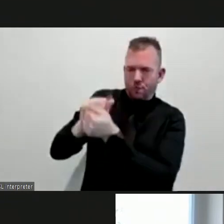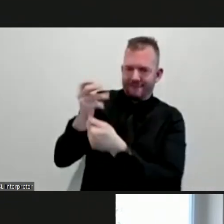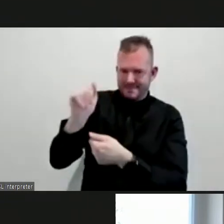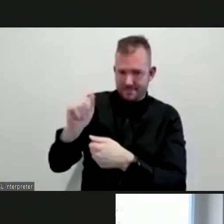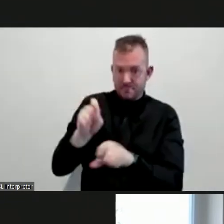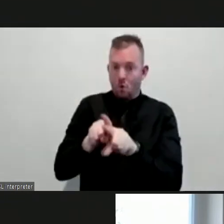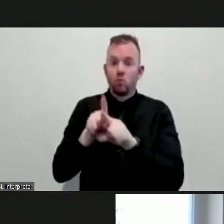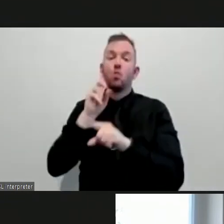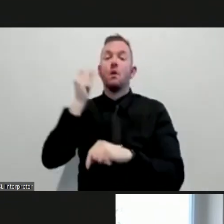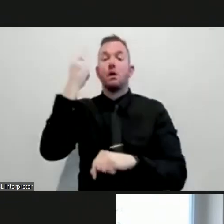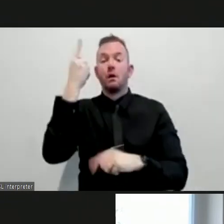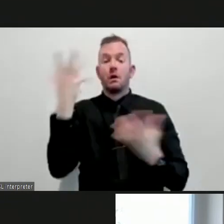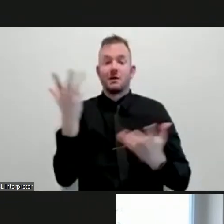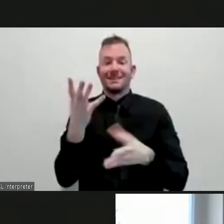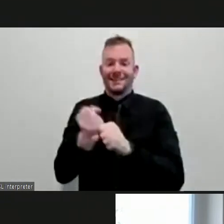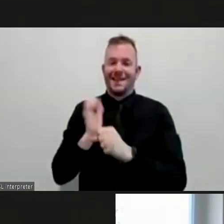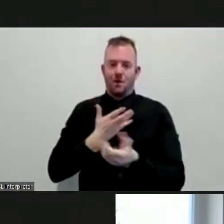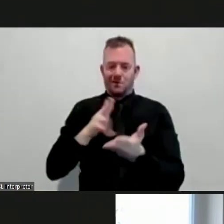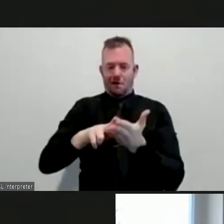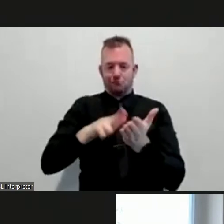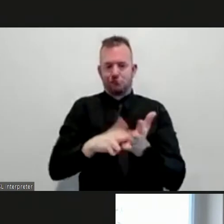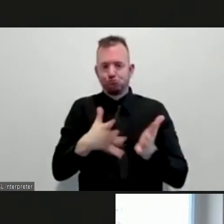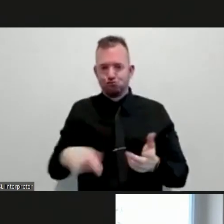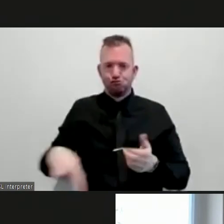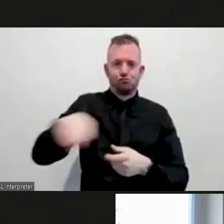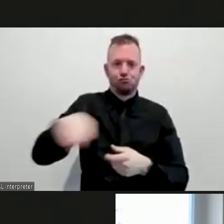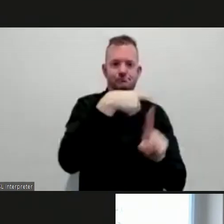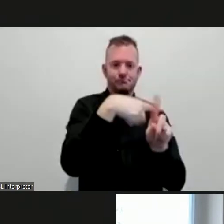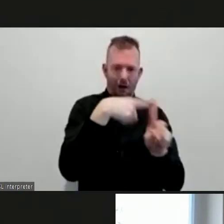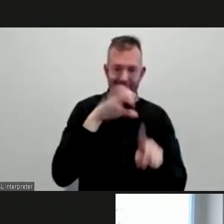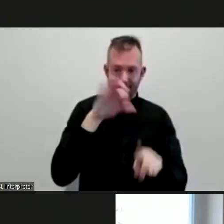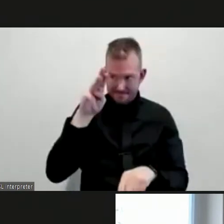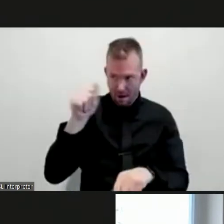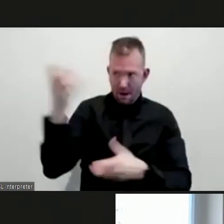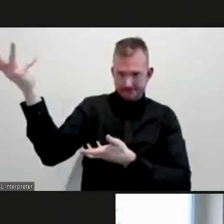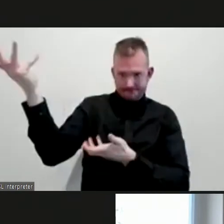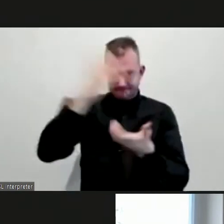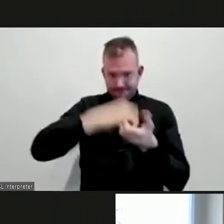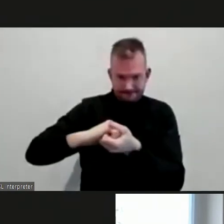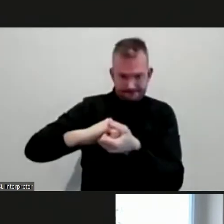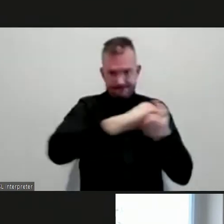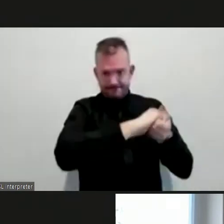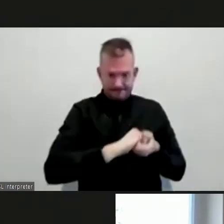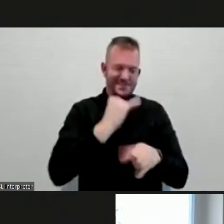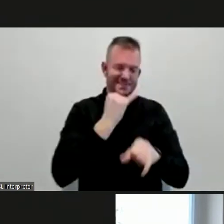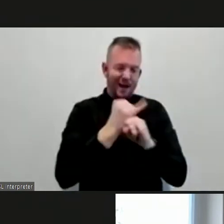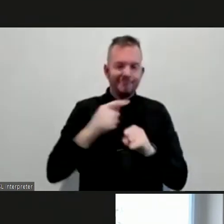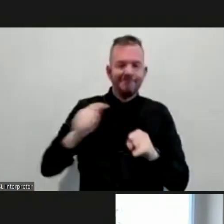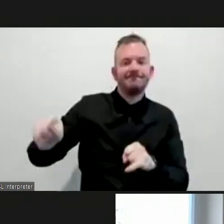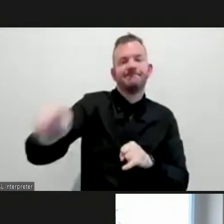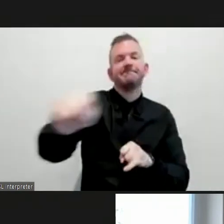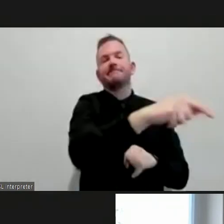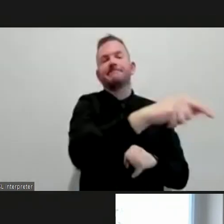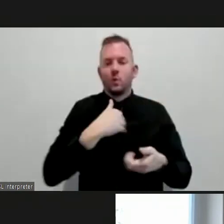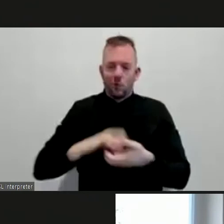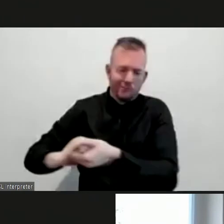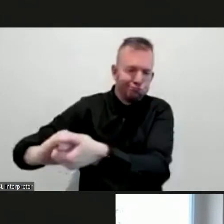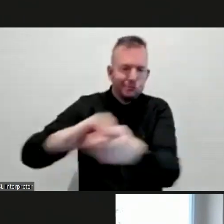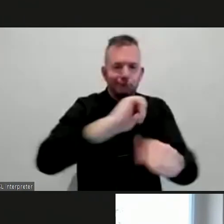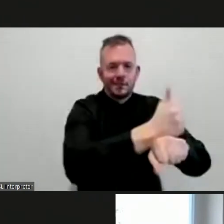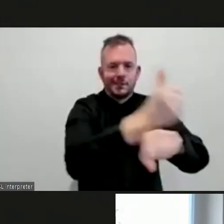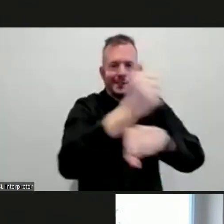plus the FEMA sites that we may end up with in the future. So we're hoping